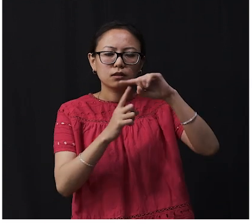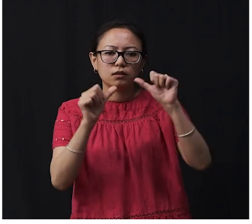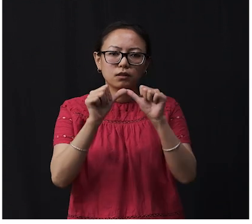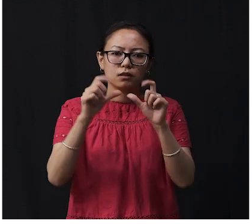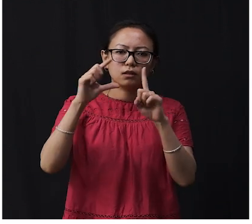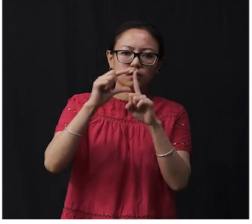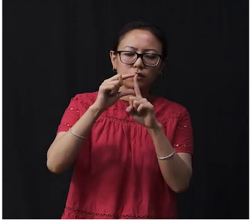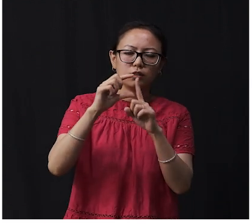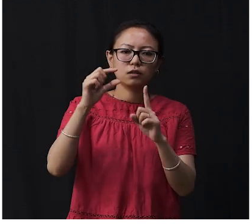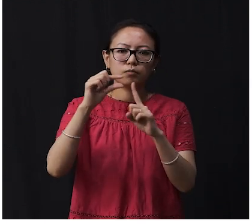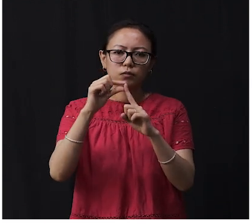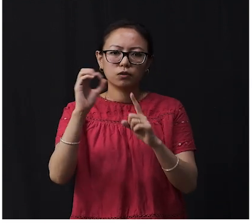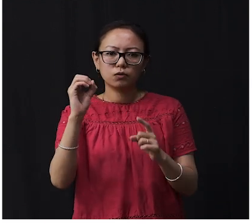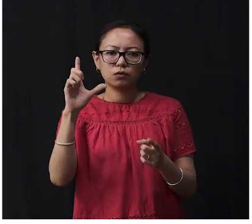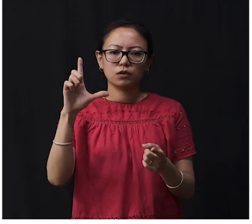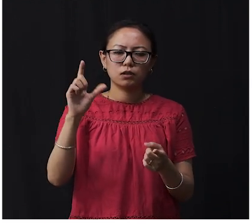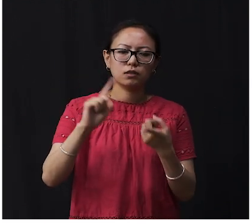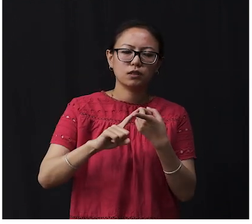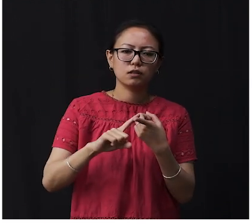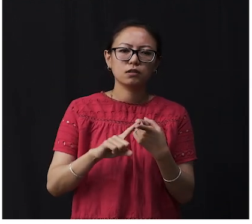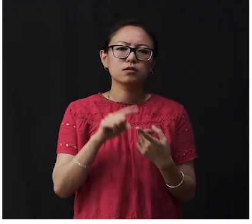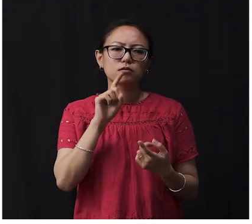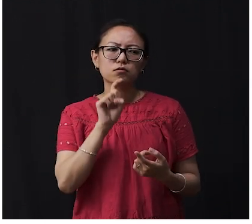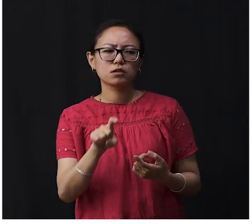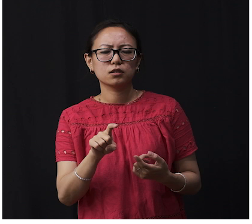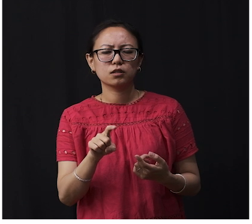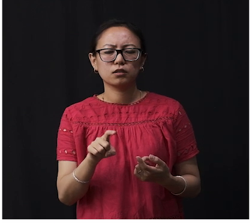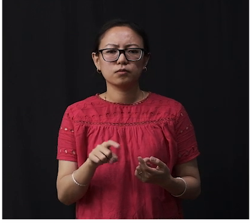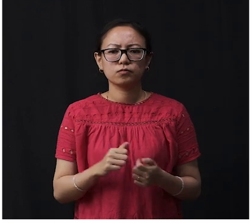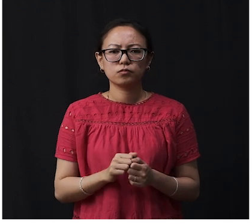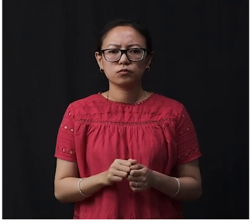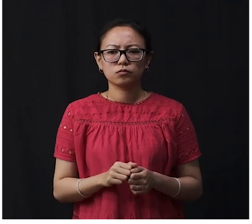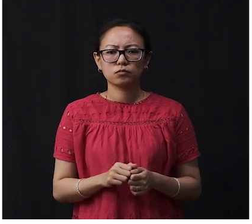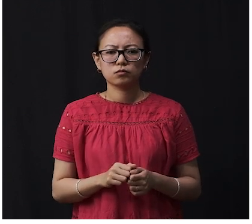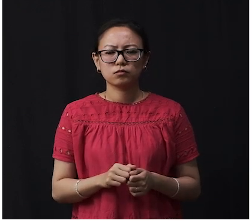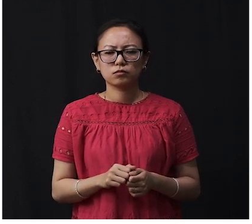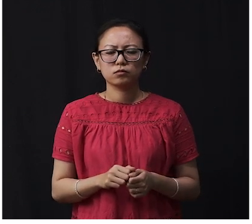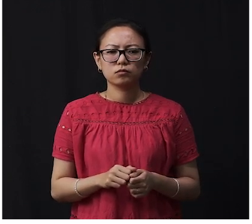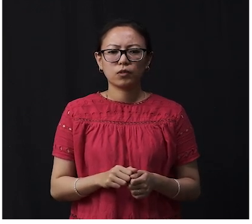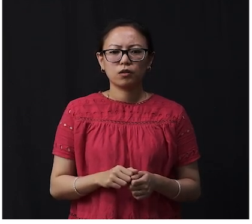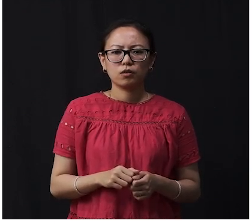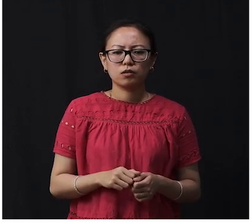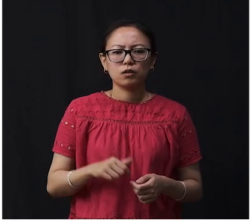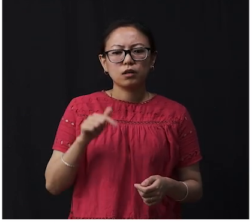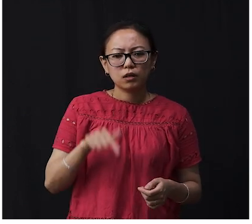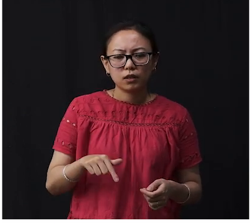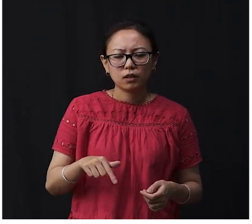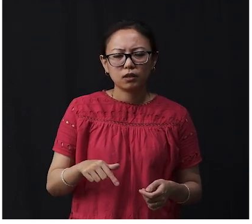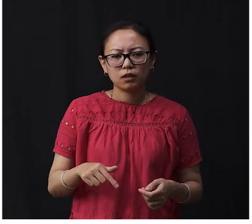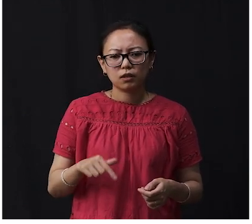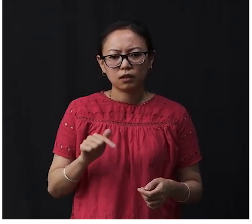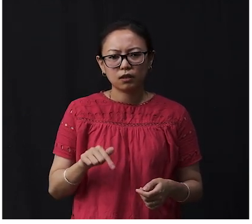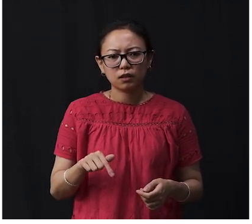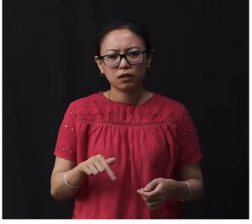baby frog. And the tadpole said, when I become a frog, I shall not need it at all. I shall get rid of